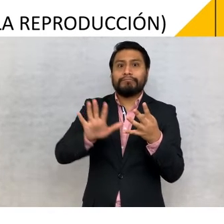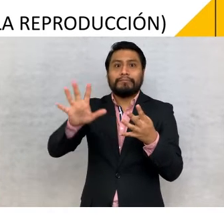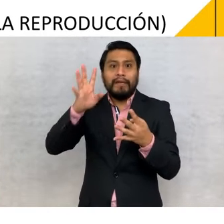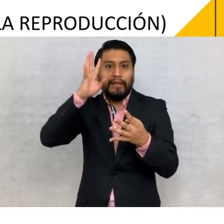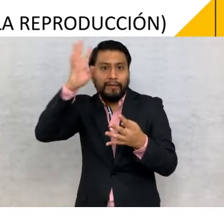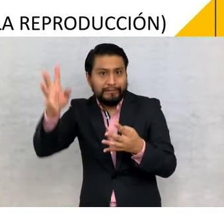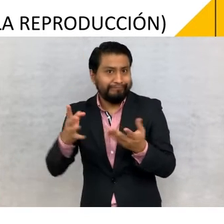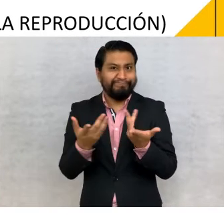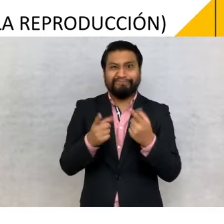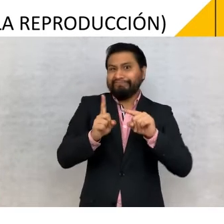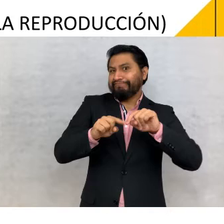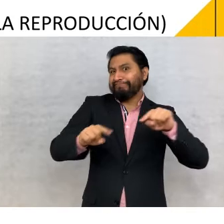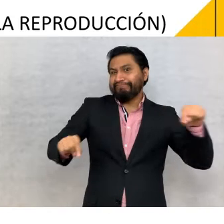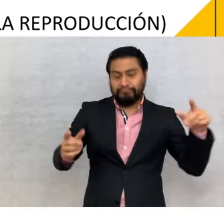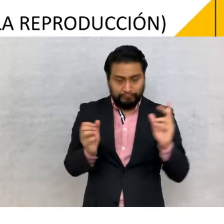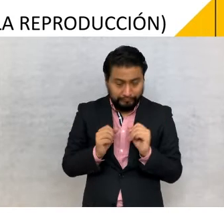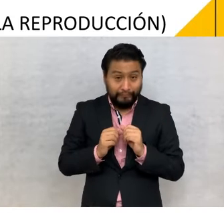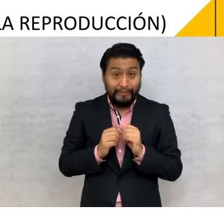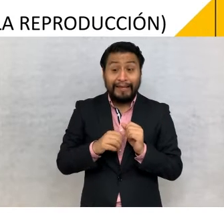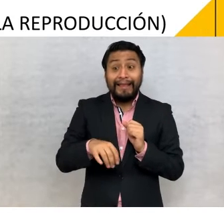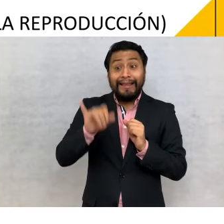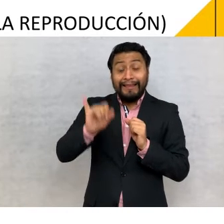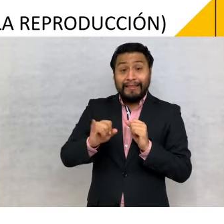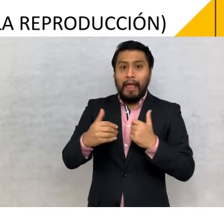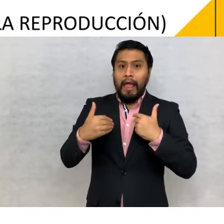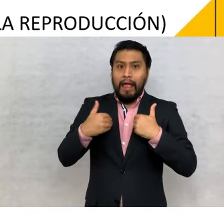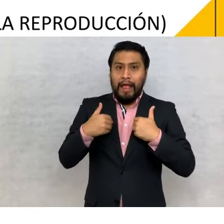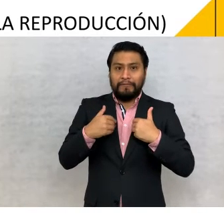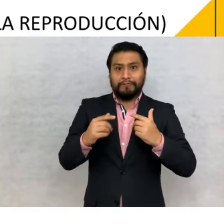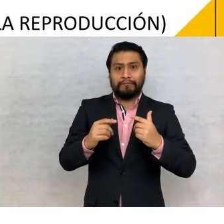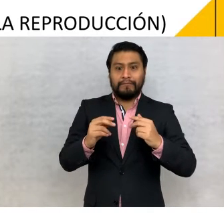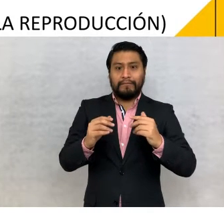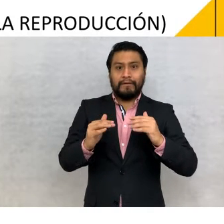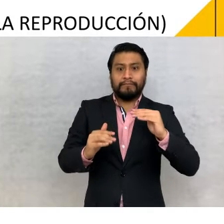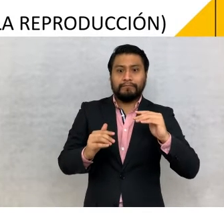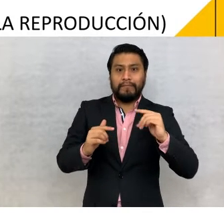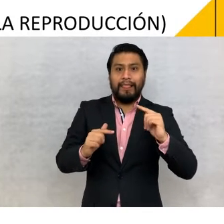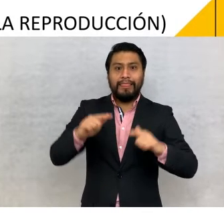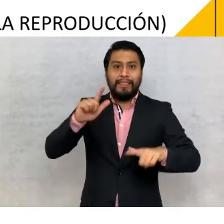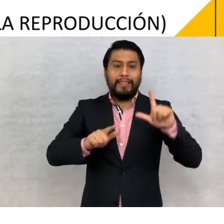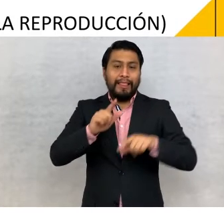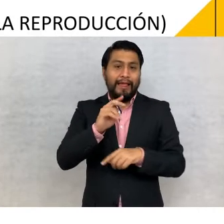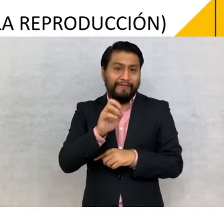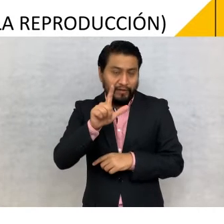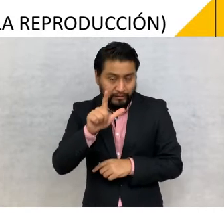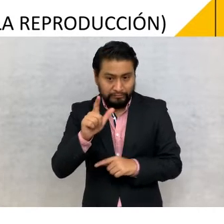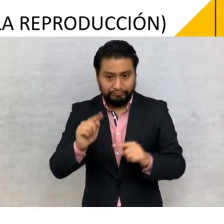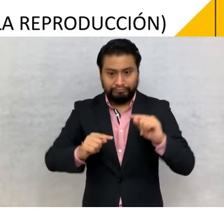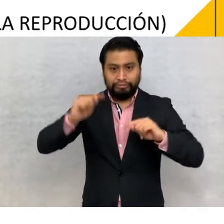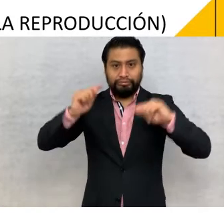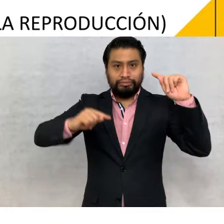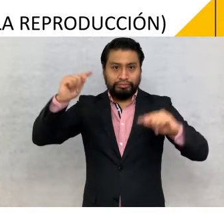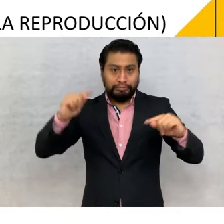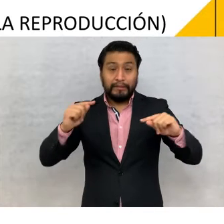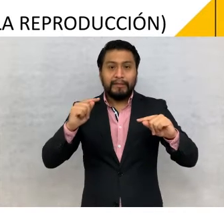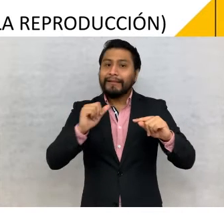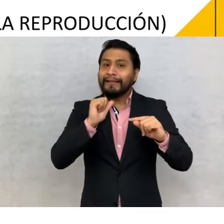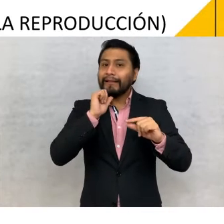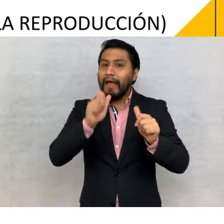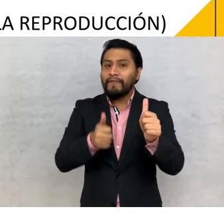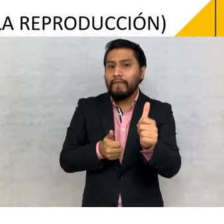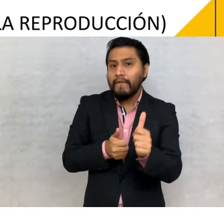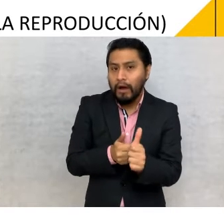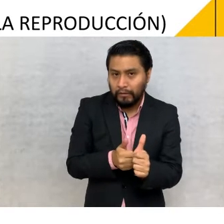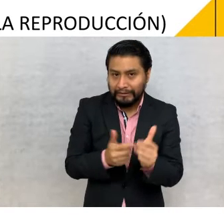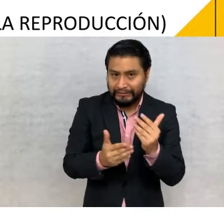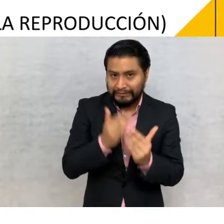on. From there, the hierarchy, that is, the classification, does not follow a